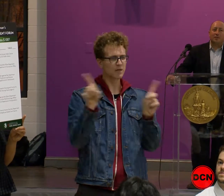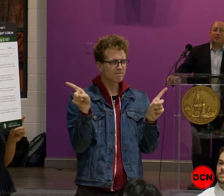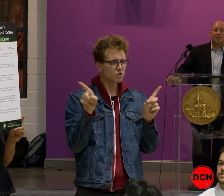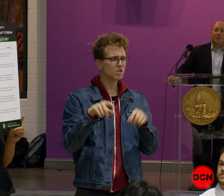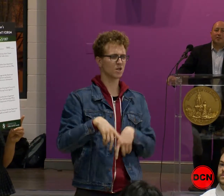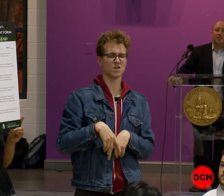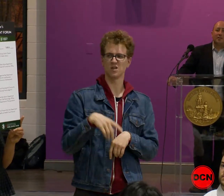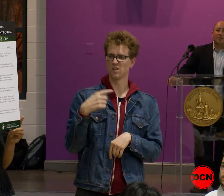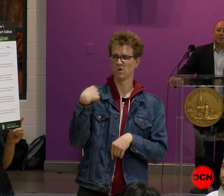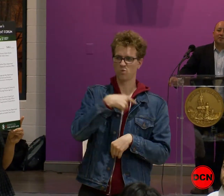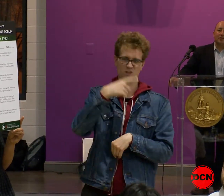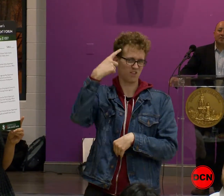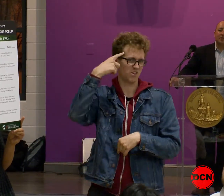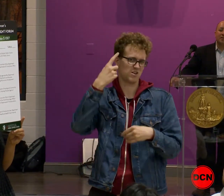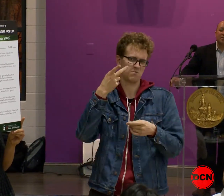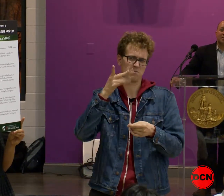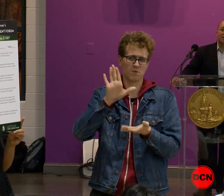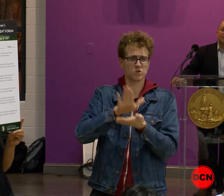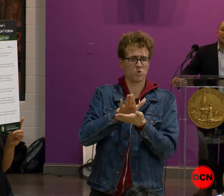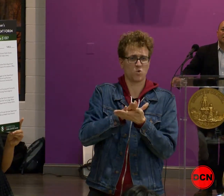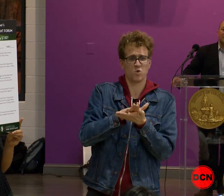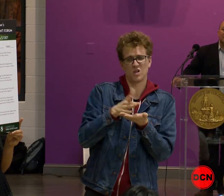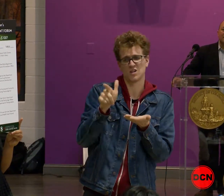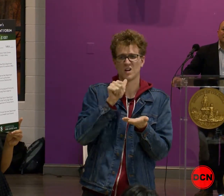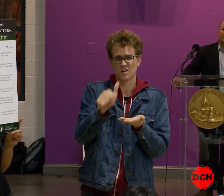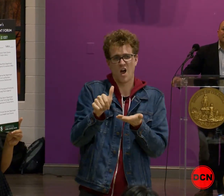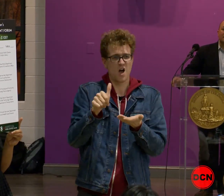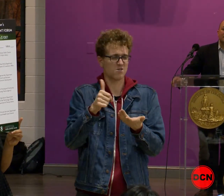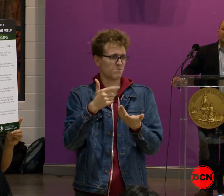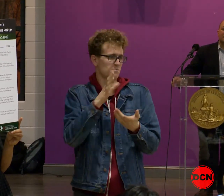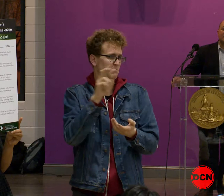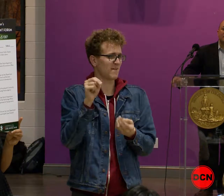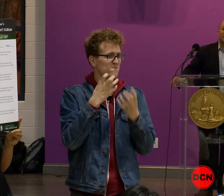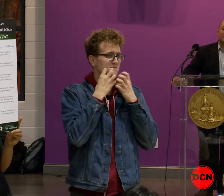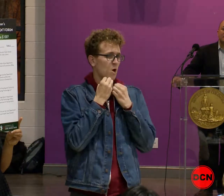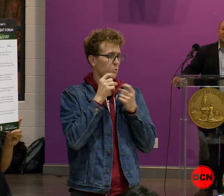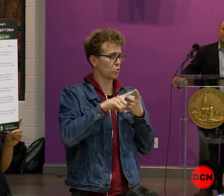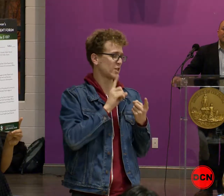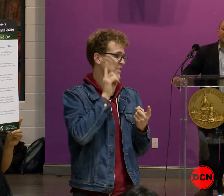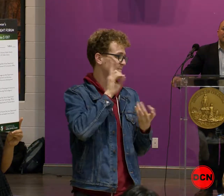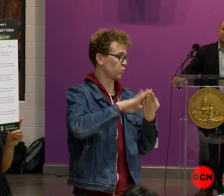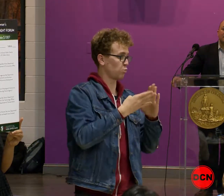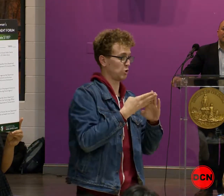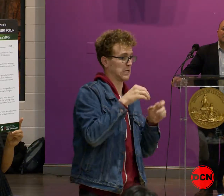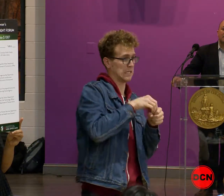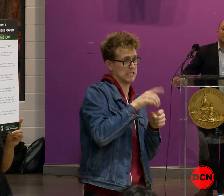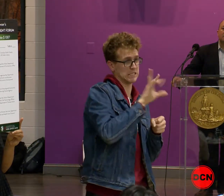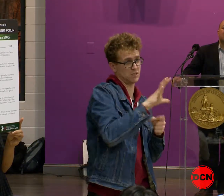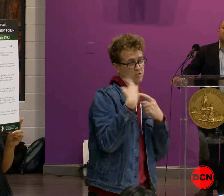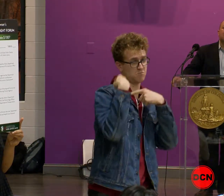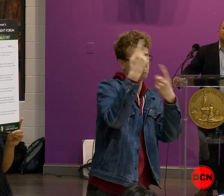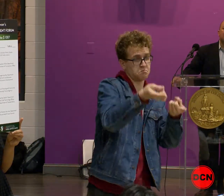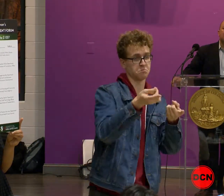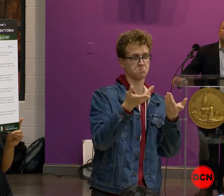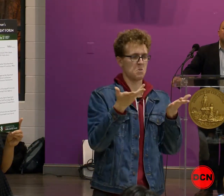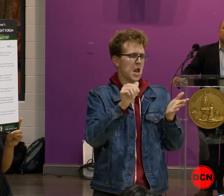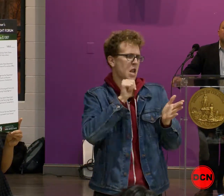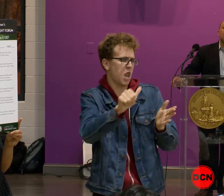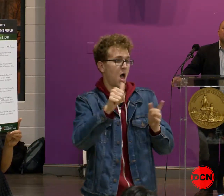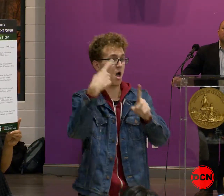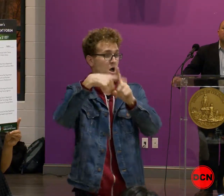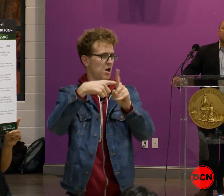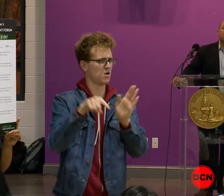we here at the deaf community feel that public schools have not valued the deaf community very